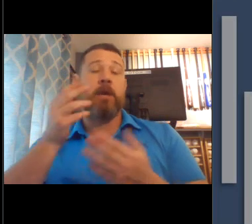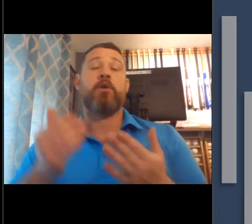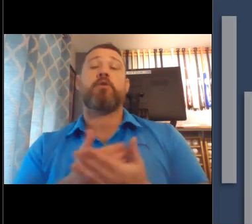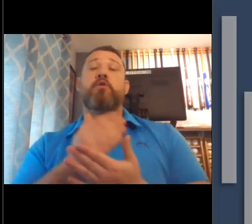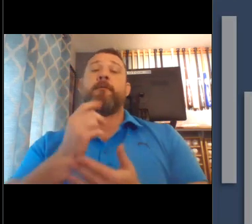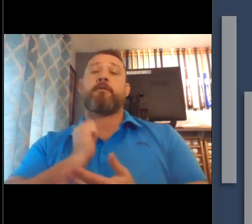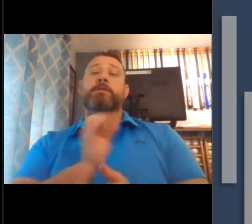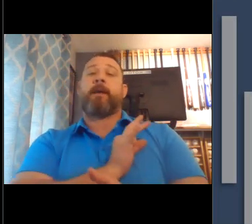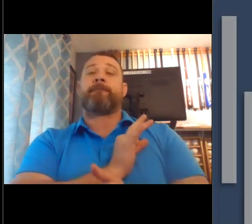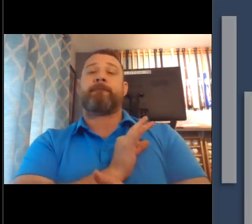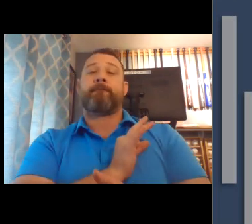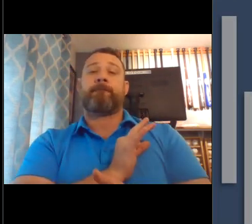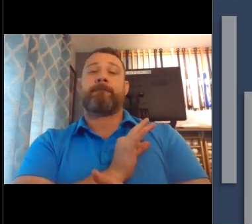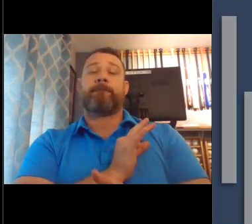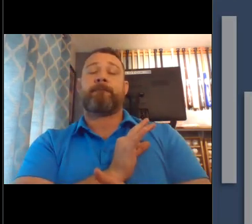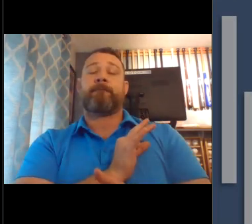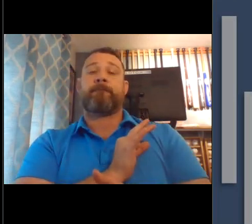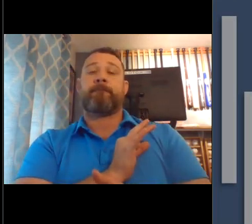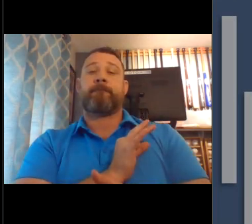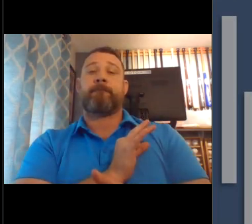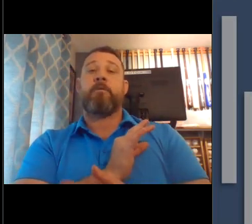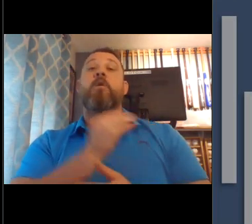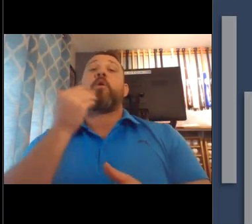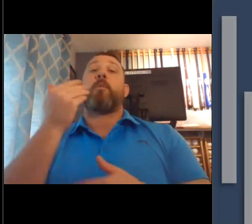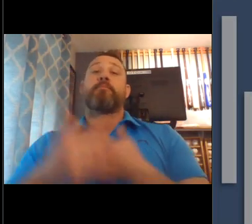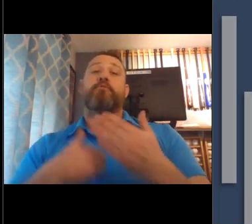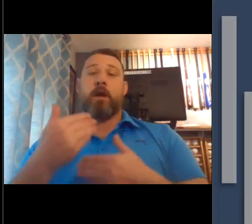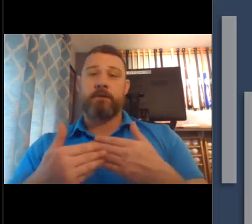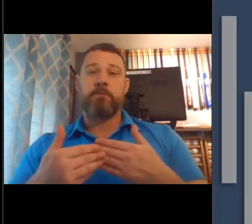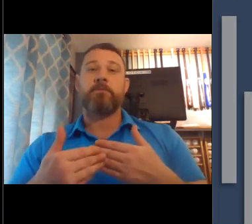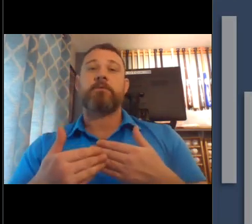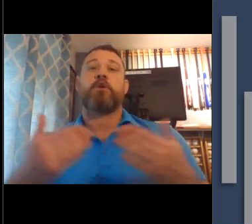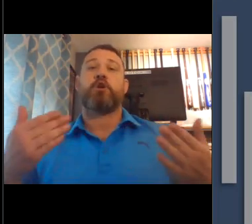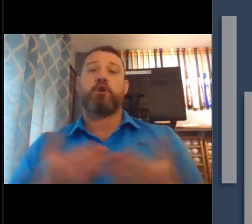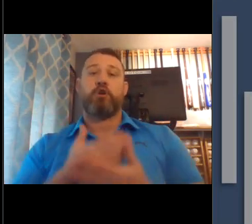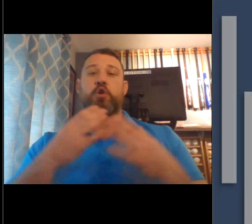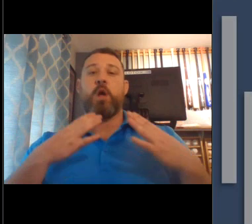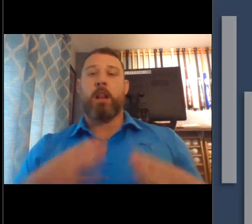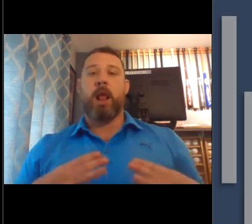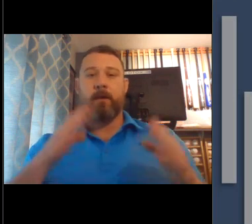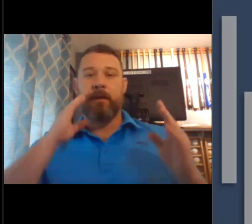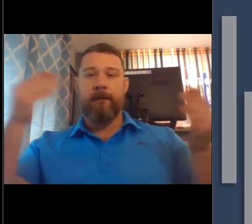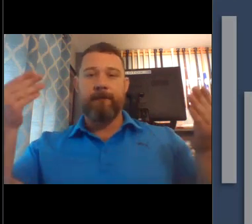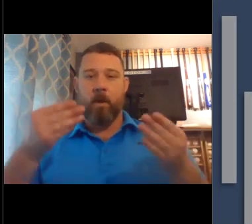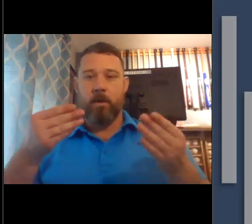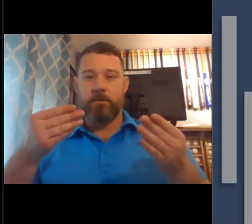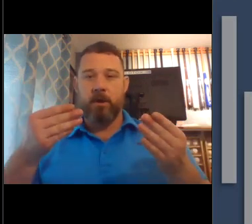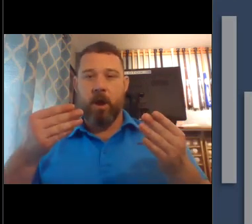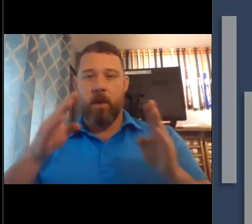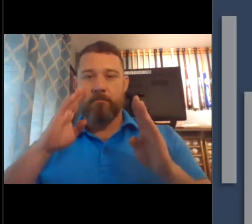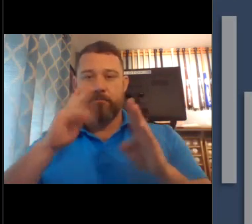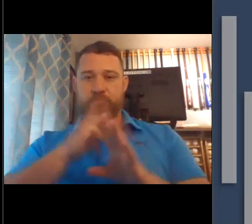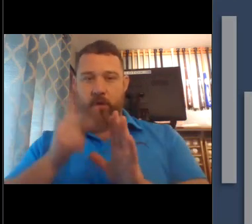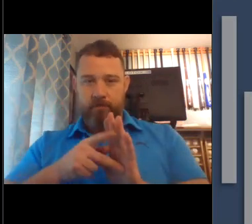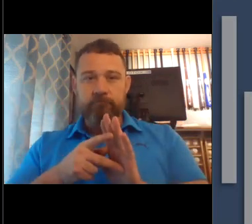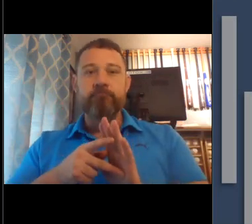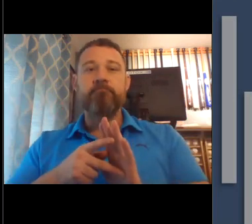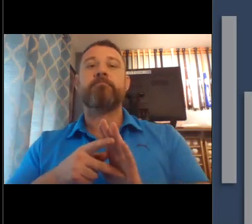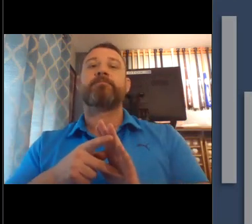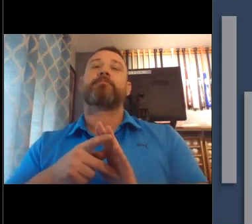received. We're also in the process of standing up a new climate-focused program, the Local Transportation Infrastructure